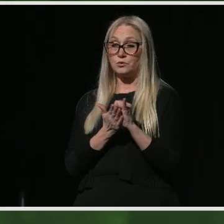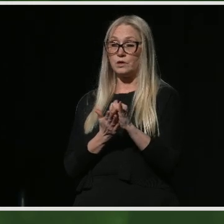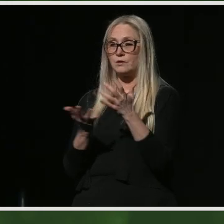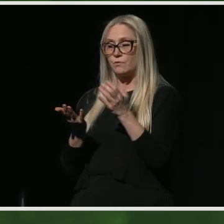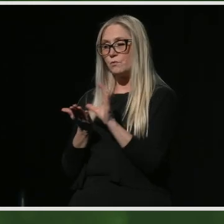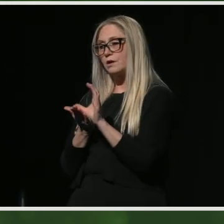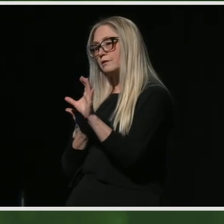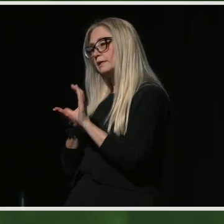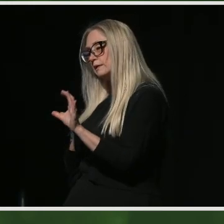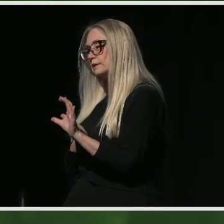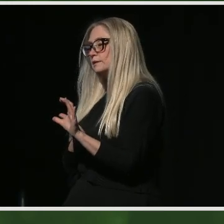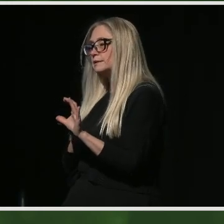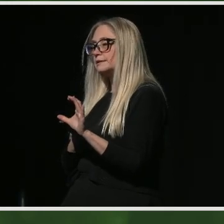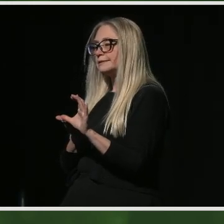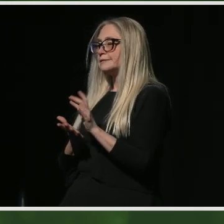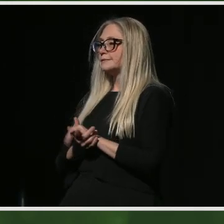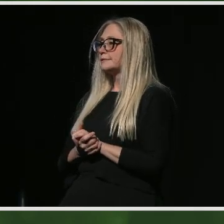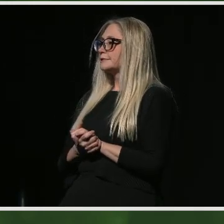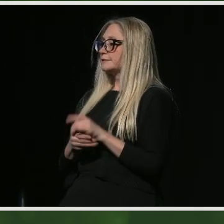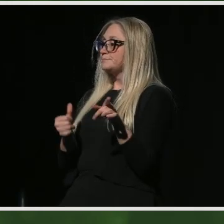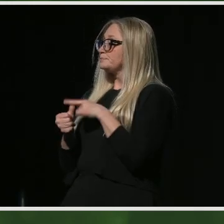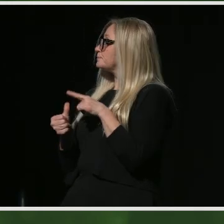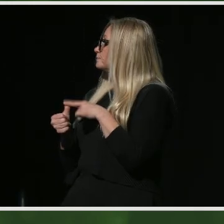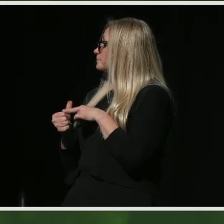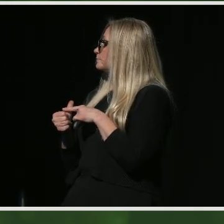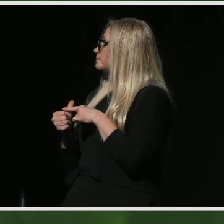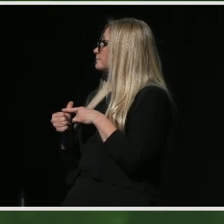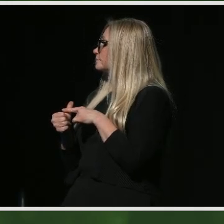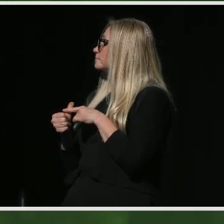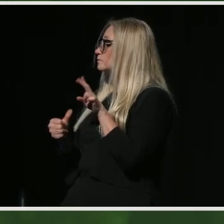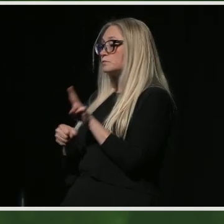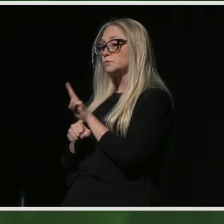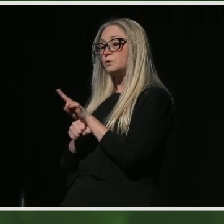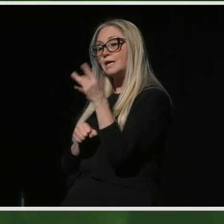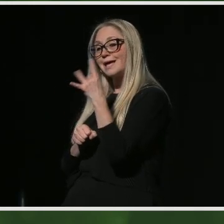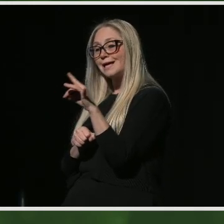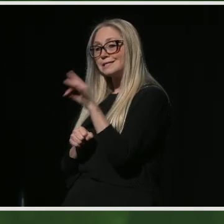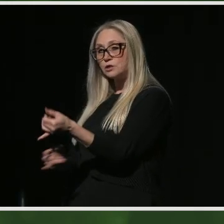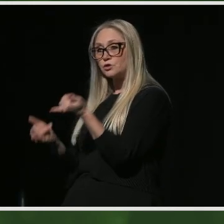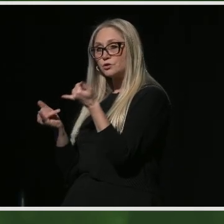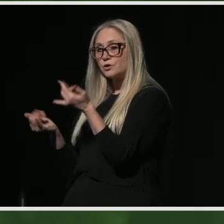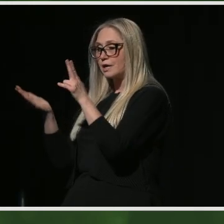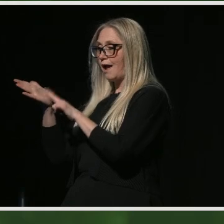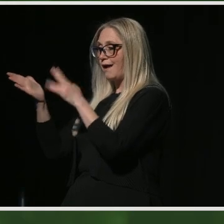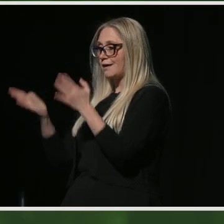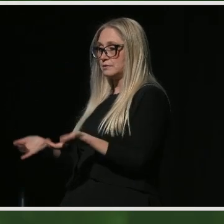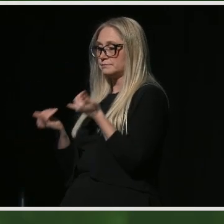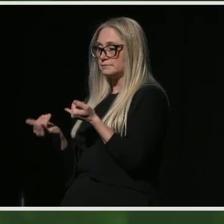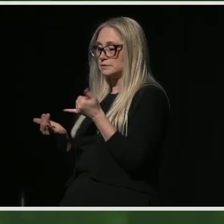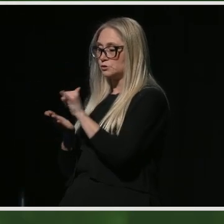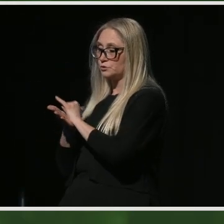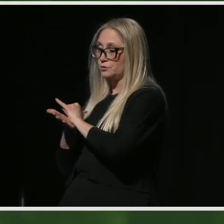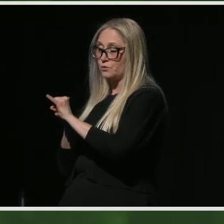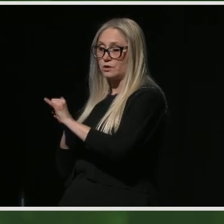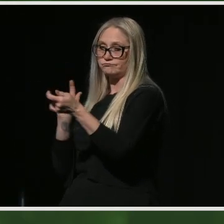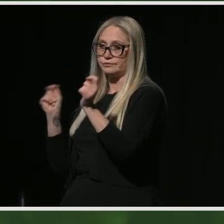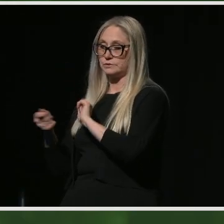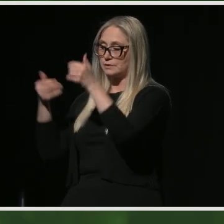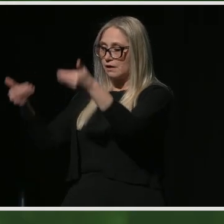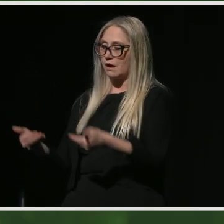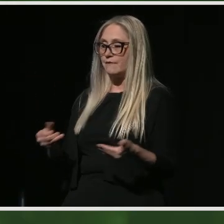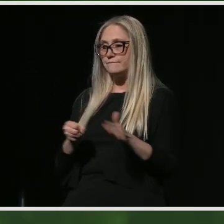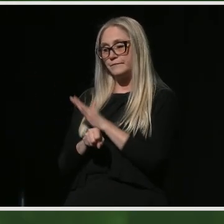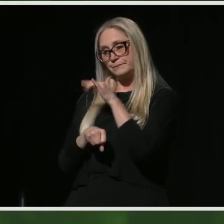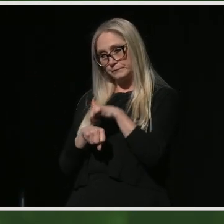following ways. First, we will take 18 of our current contractors currently in New York and convert them into full-time